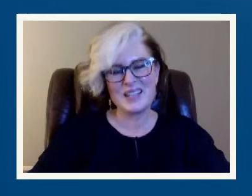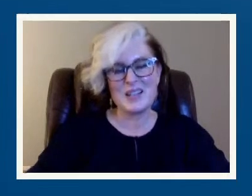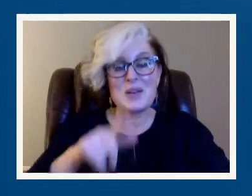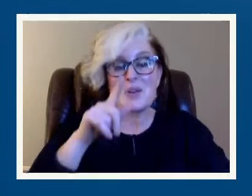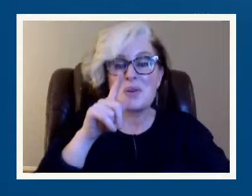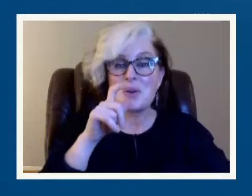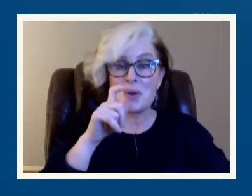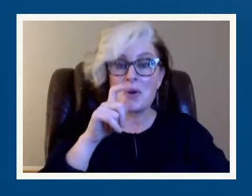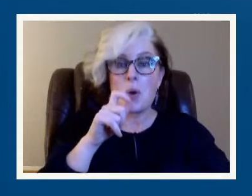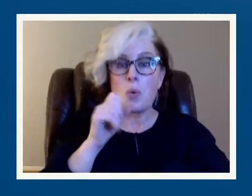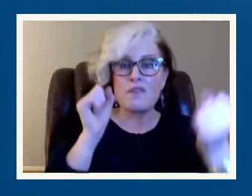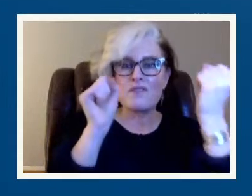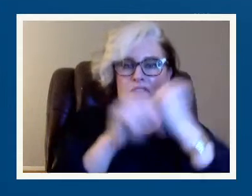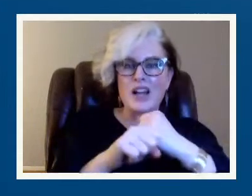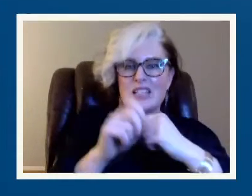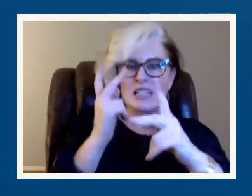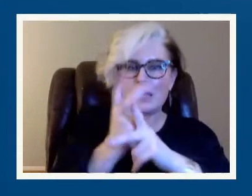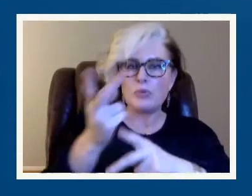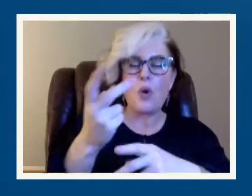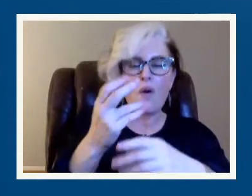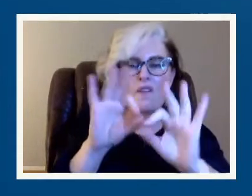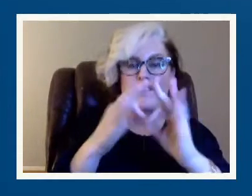Who will fight to keep your family safe?